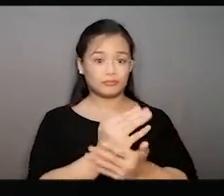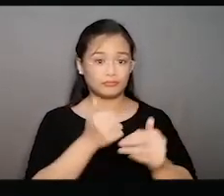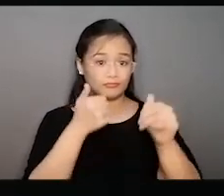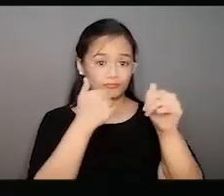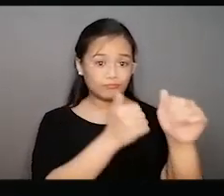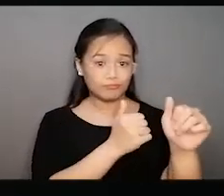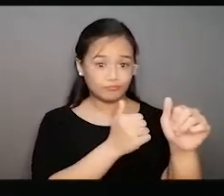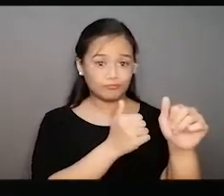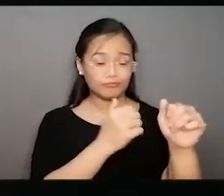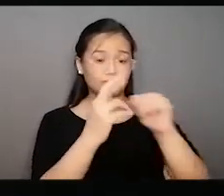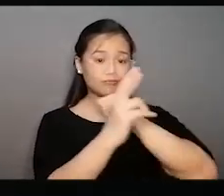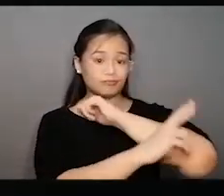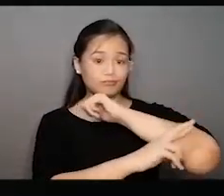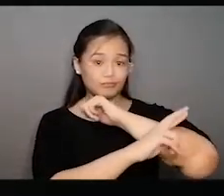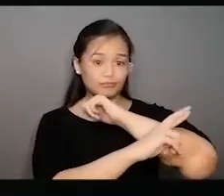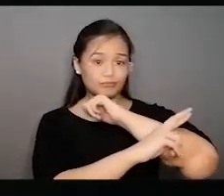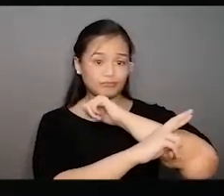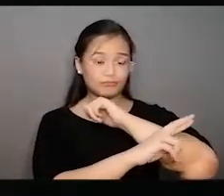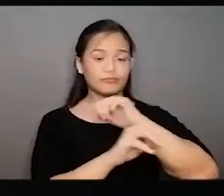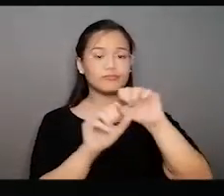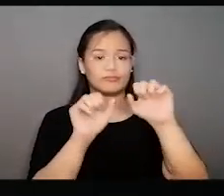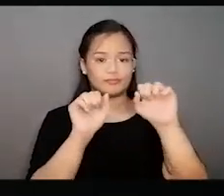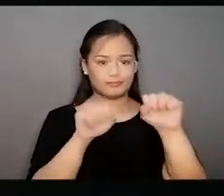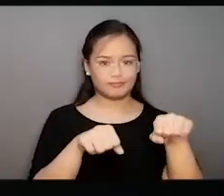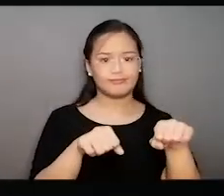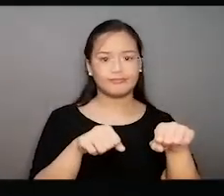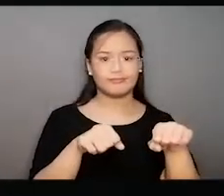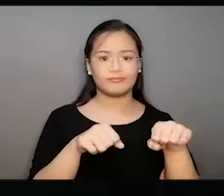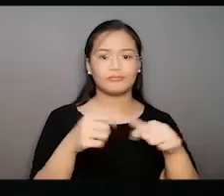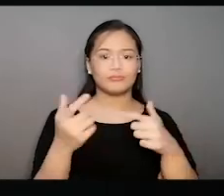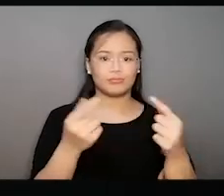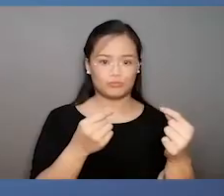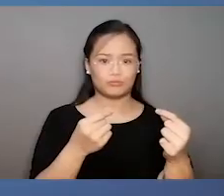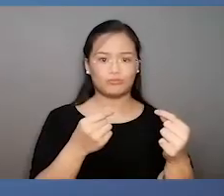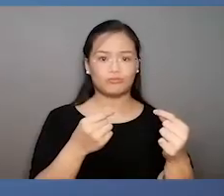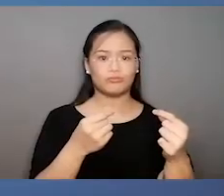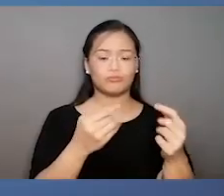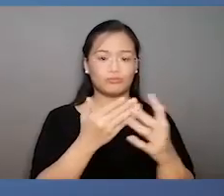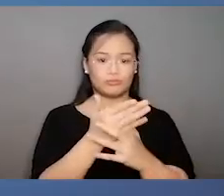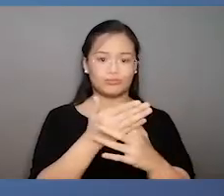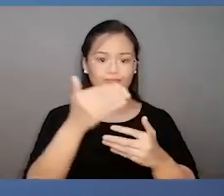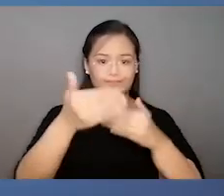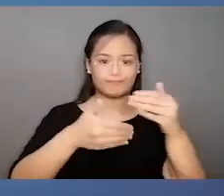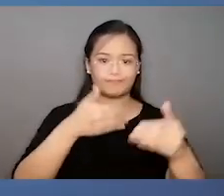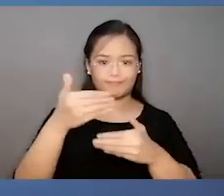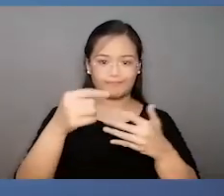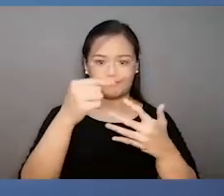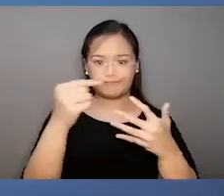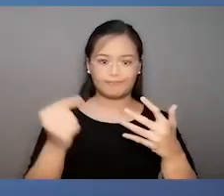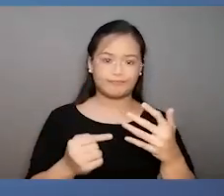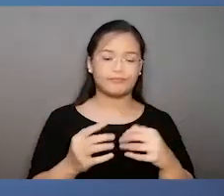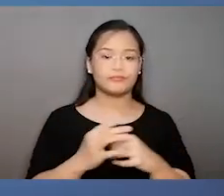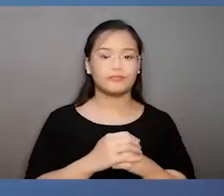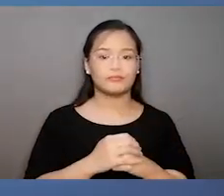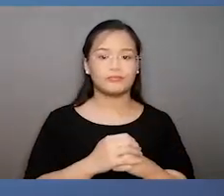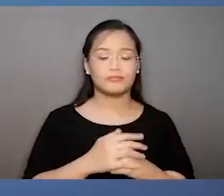within the region can be lodged within these mechanisms. And the